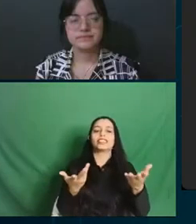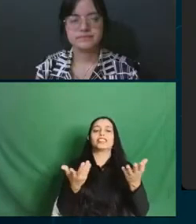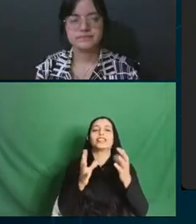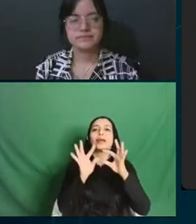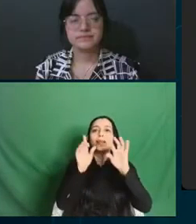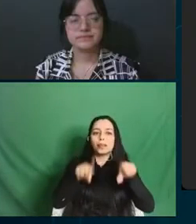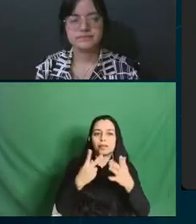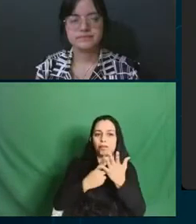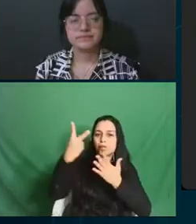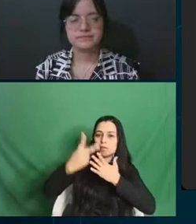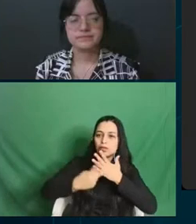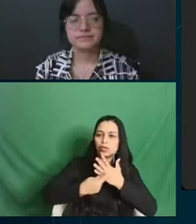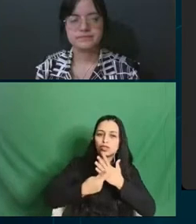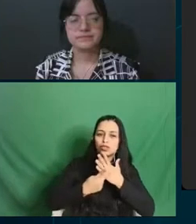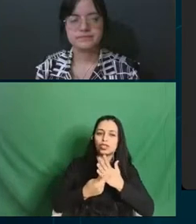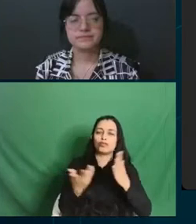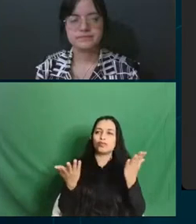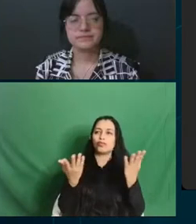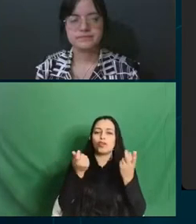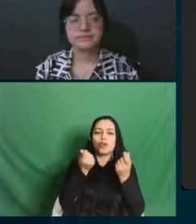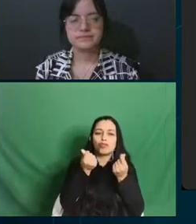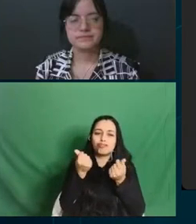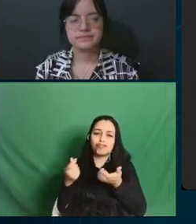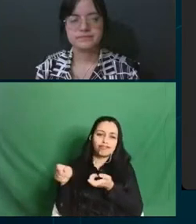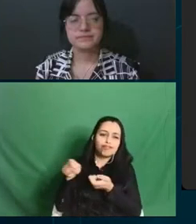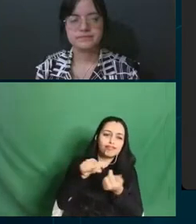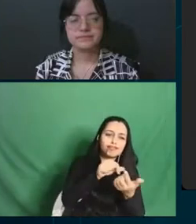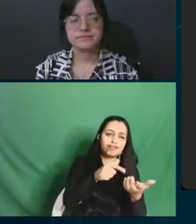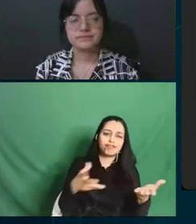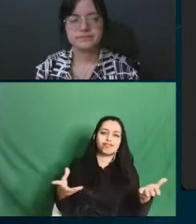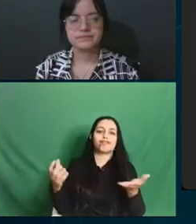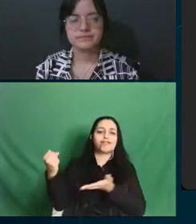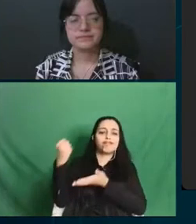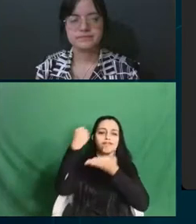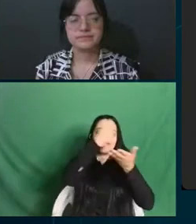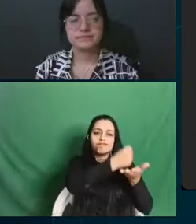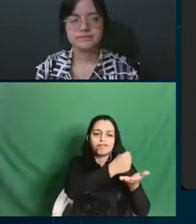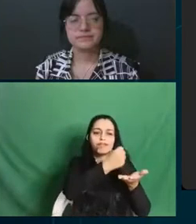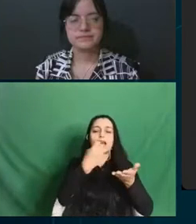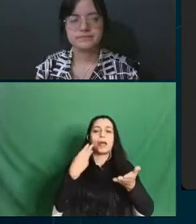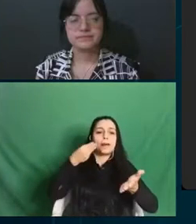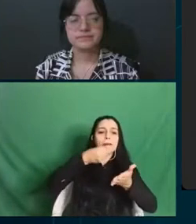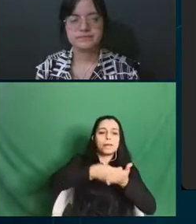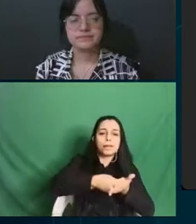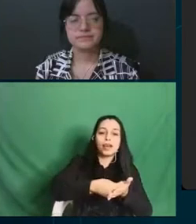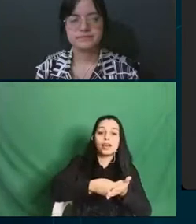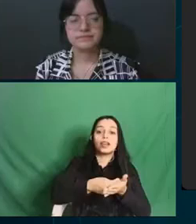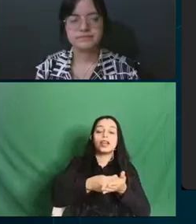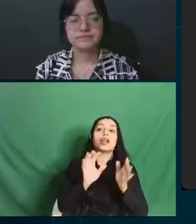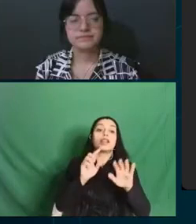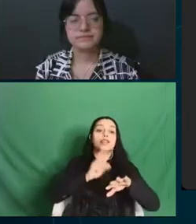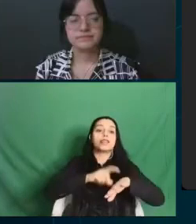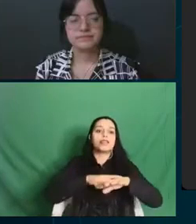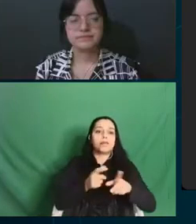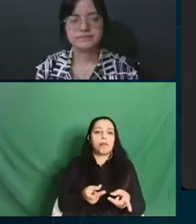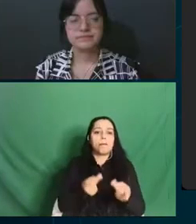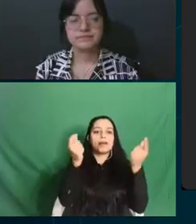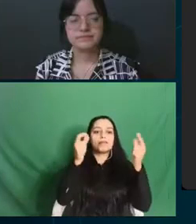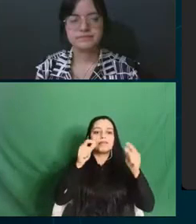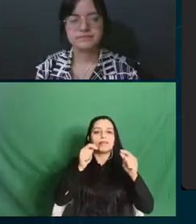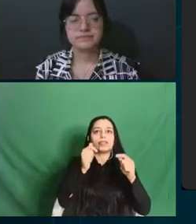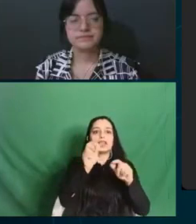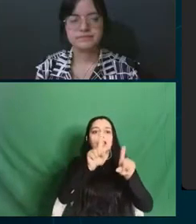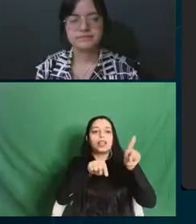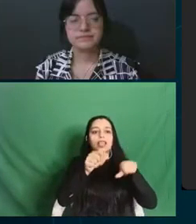that to be done, it's not unusual to have 18 months. And some people say, well, we'll be lucky to get the,